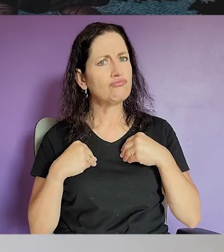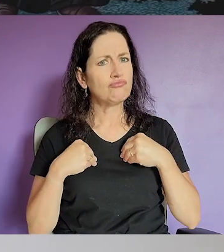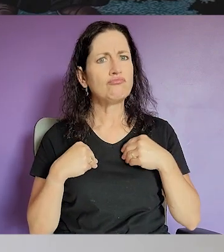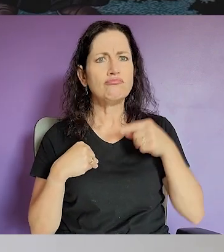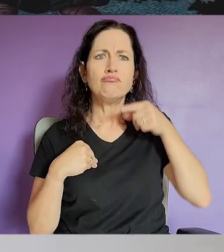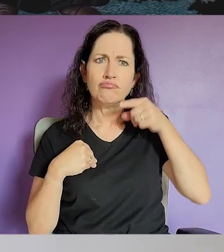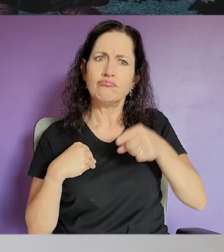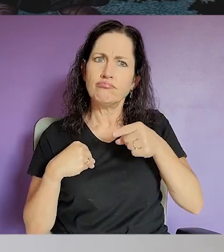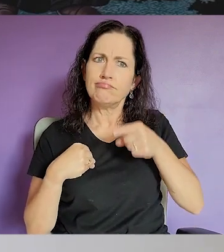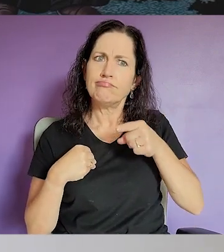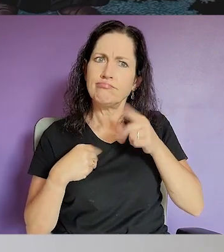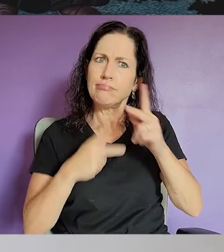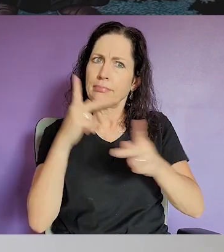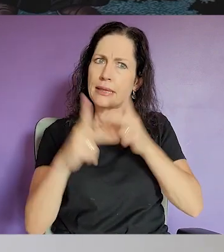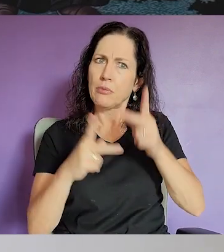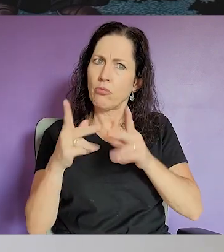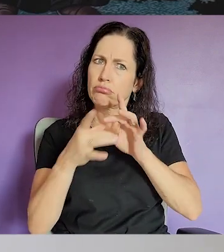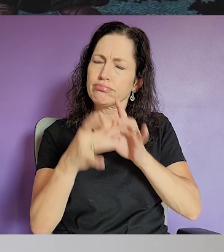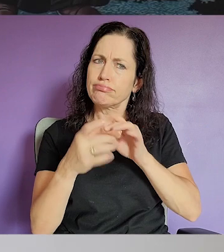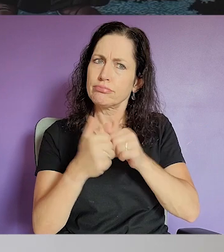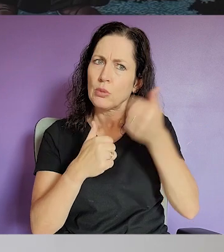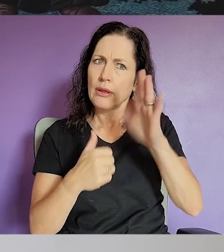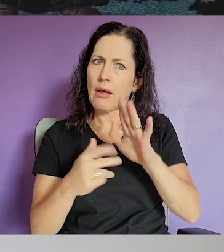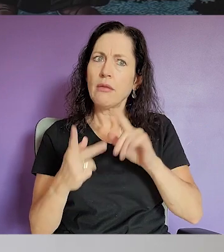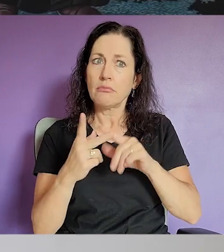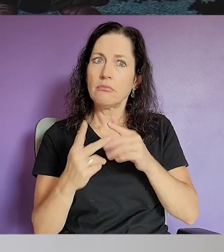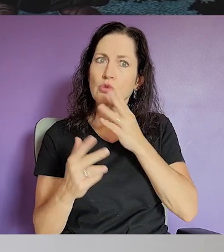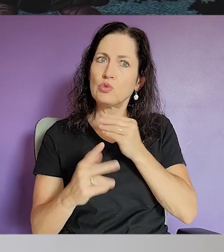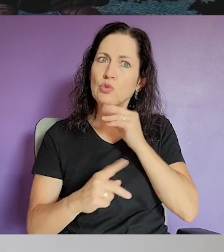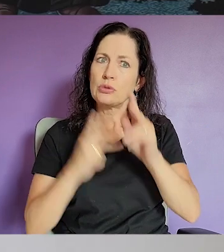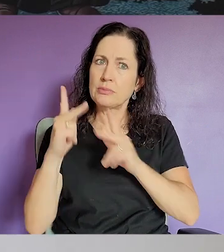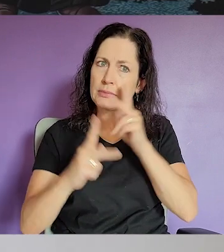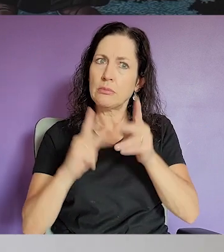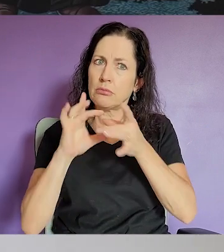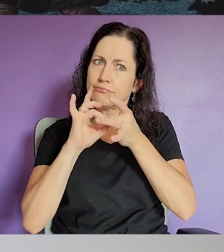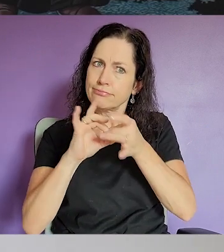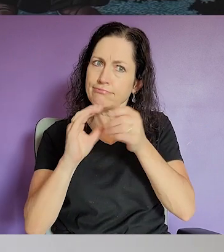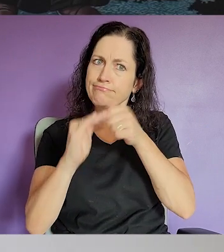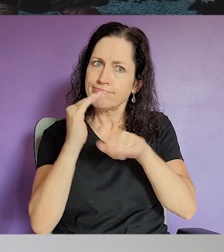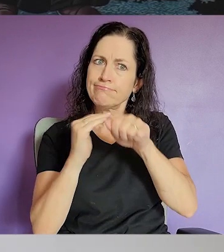you were as the people of God and are even more the people of God.